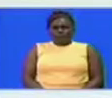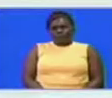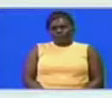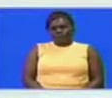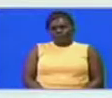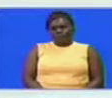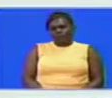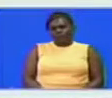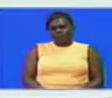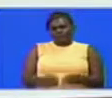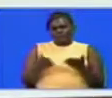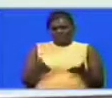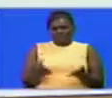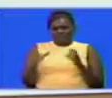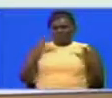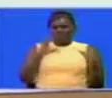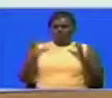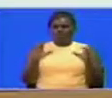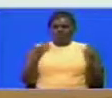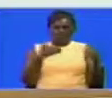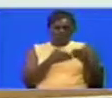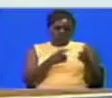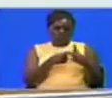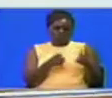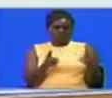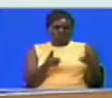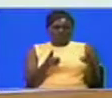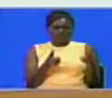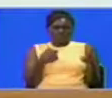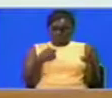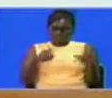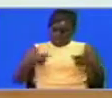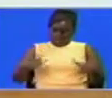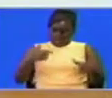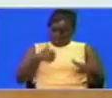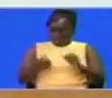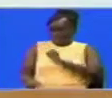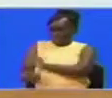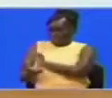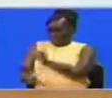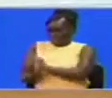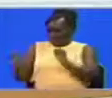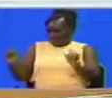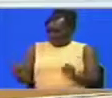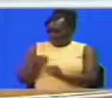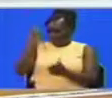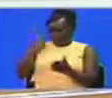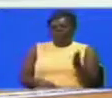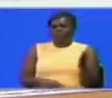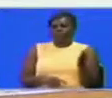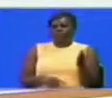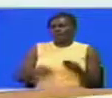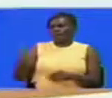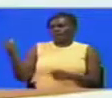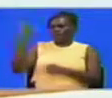So, Akisandira sets the stage for the conversation we are just about to have. Let me paint the picture for you on what exactly is happening in that region. So, the